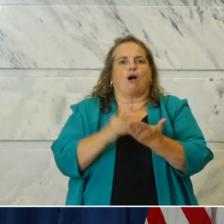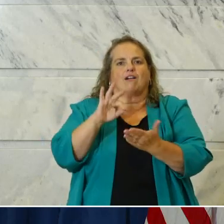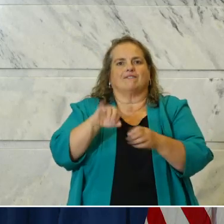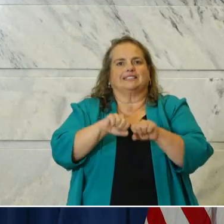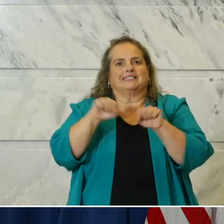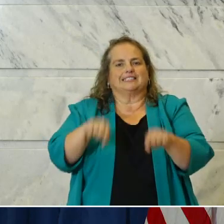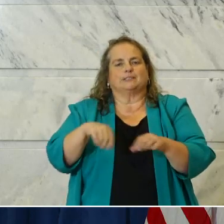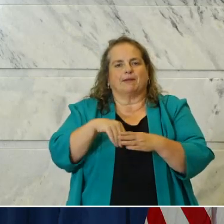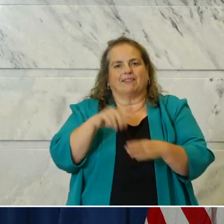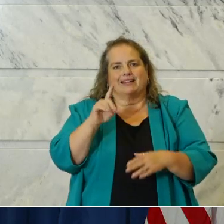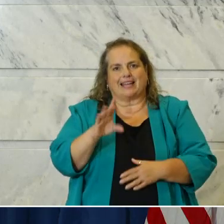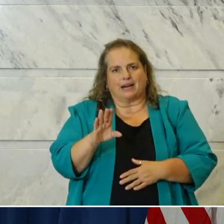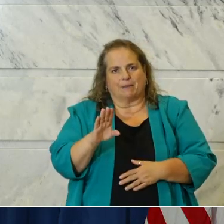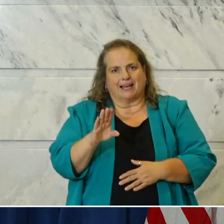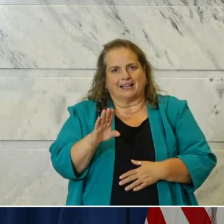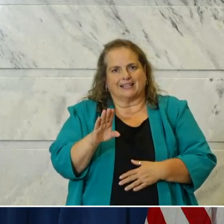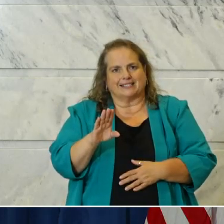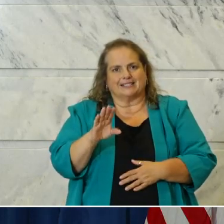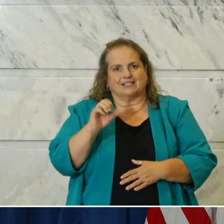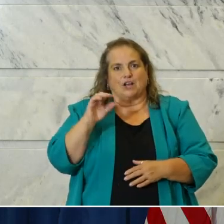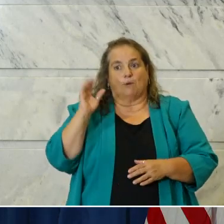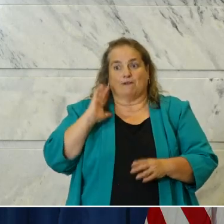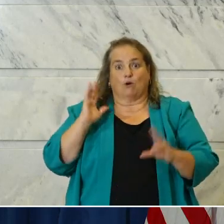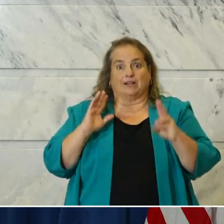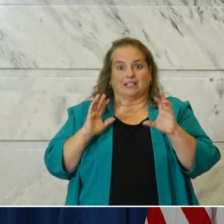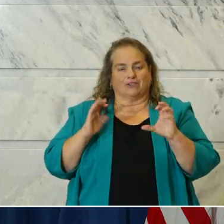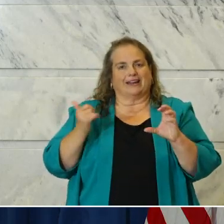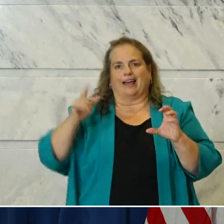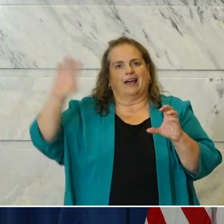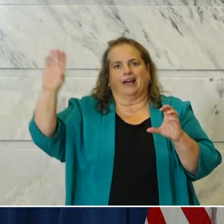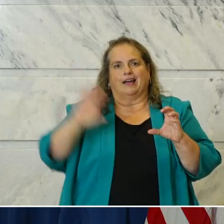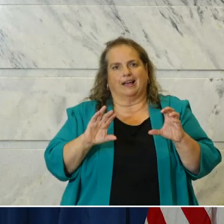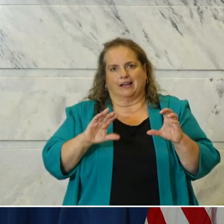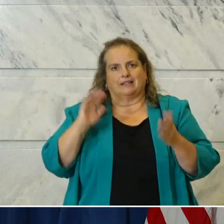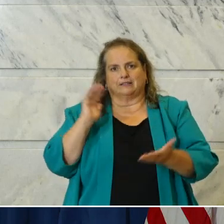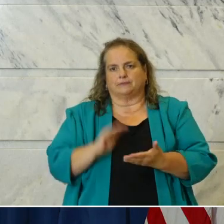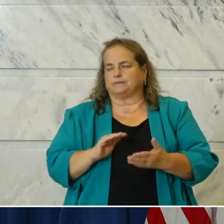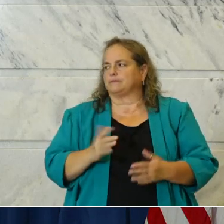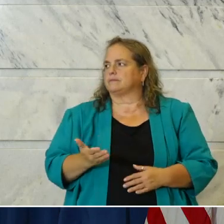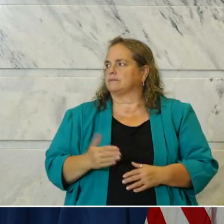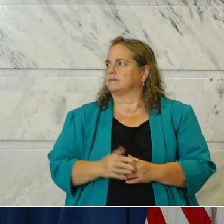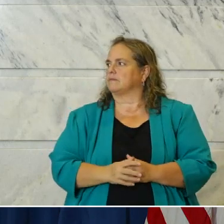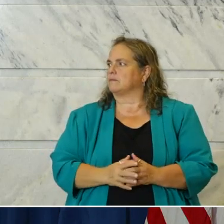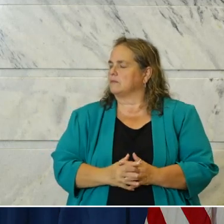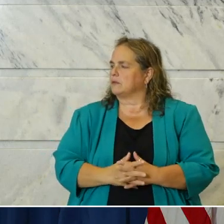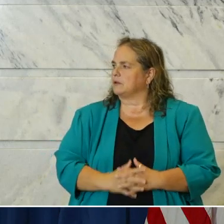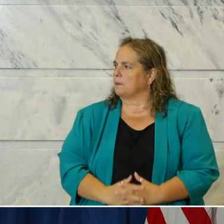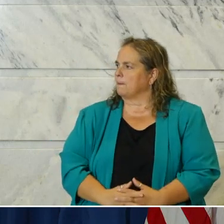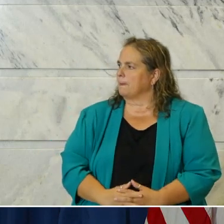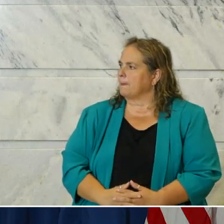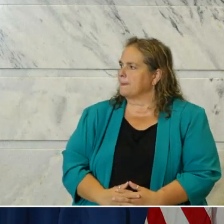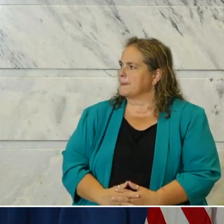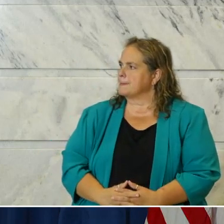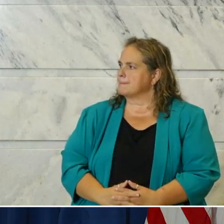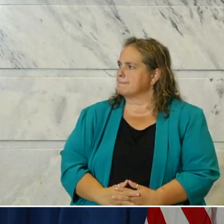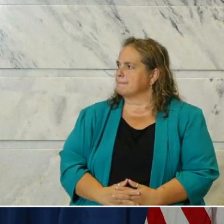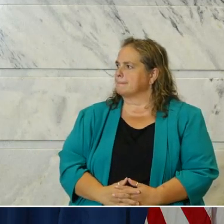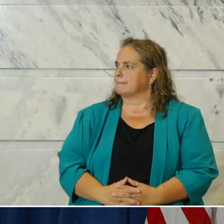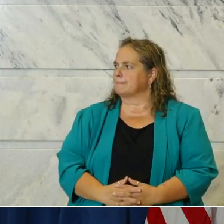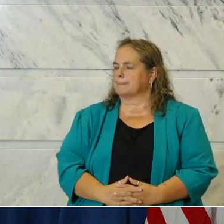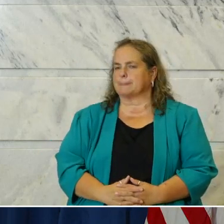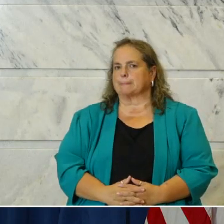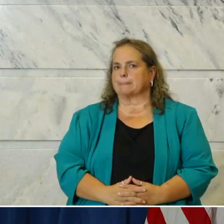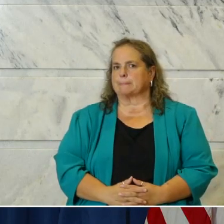in a database that is 20 years old. Have you noticed any significant trends in the number on